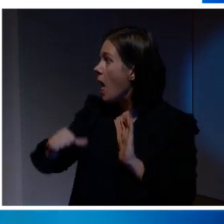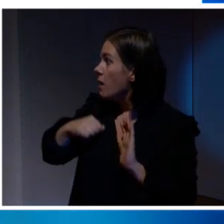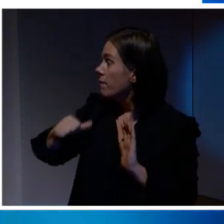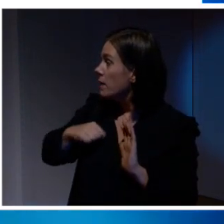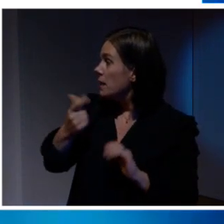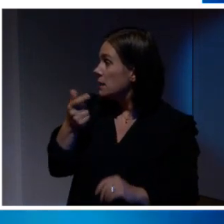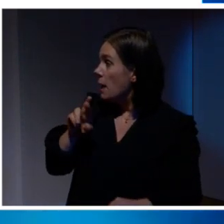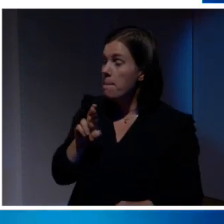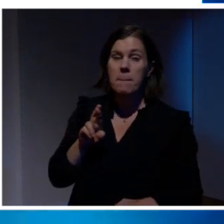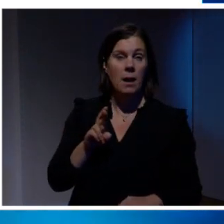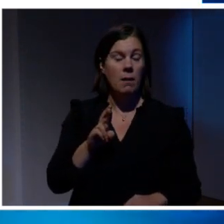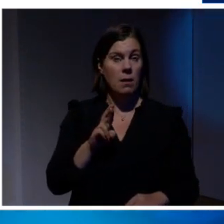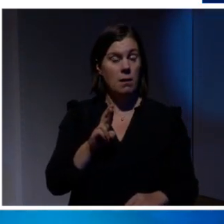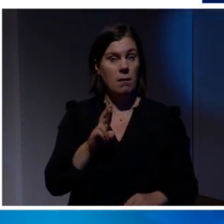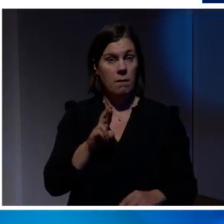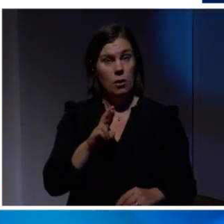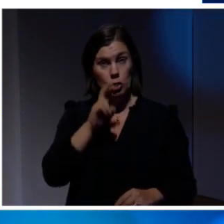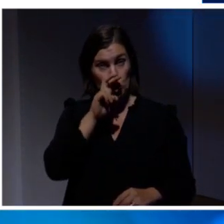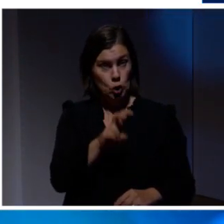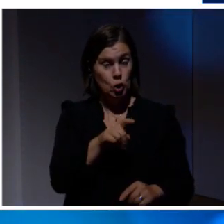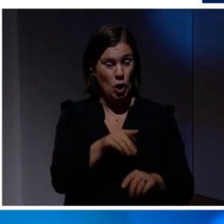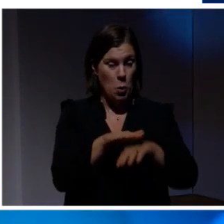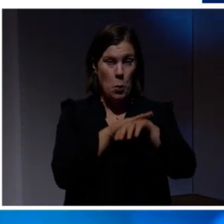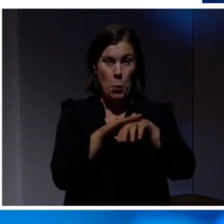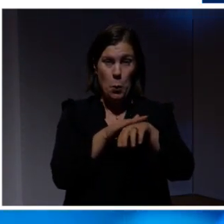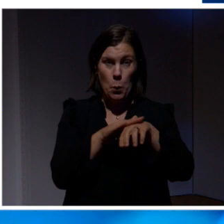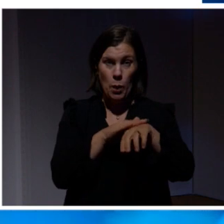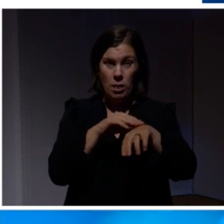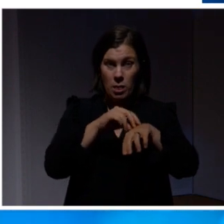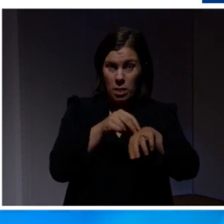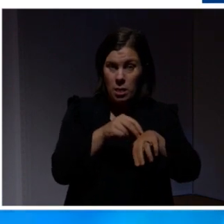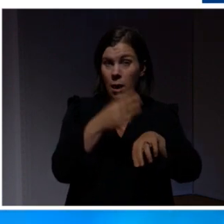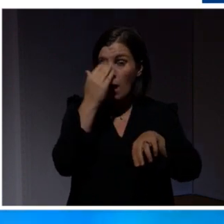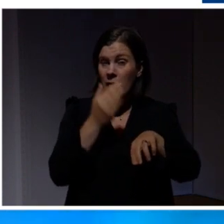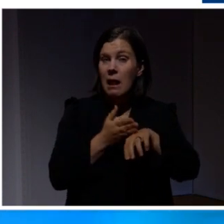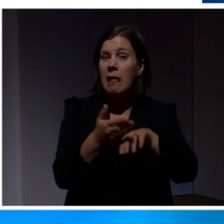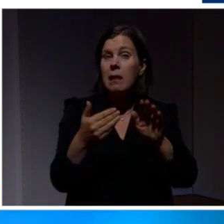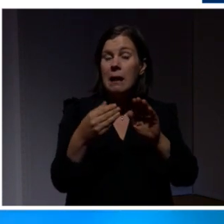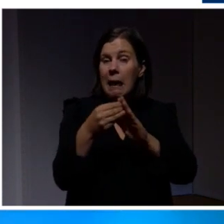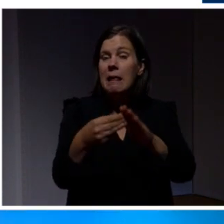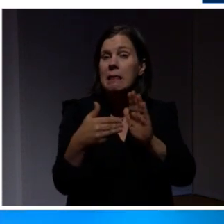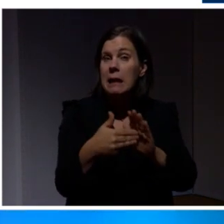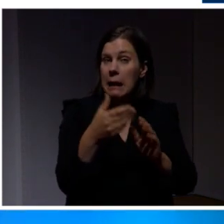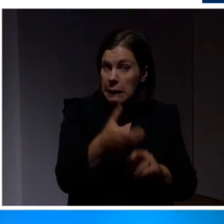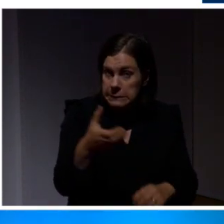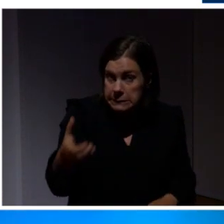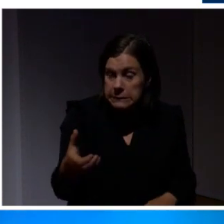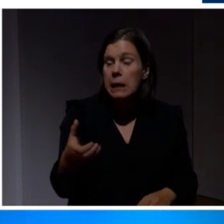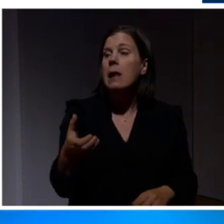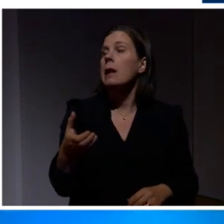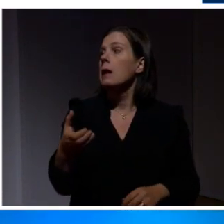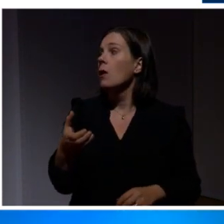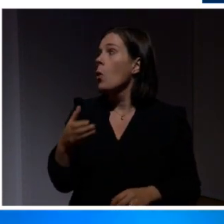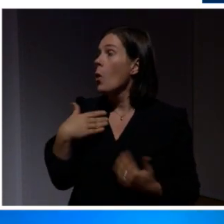for example, to identify whether skin lesions could lead to cancer at an early stage. I think